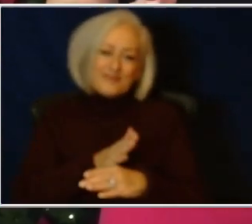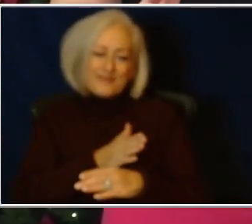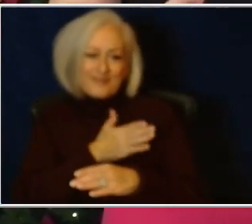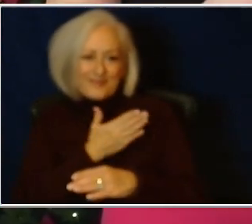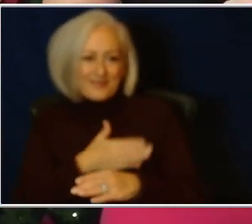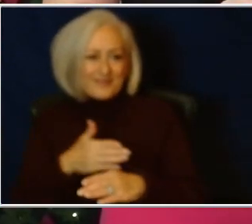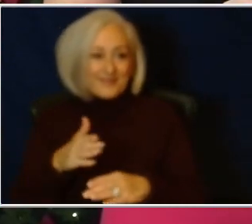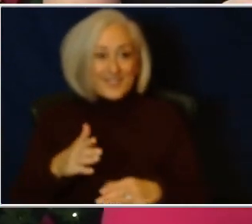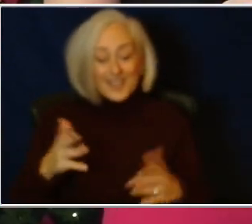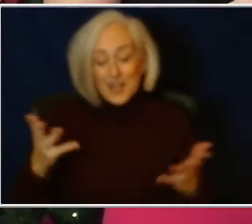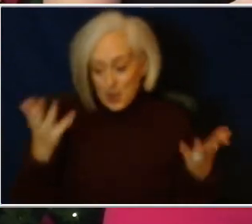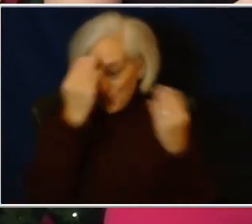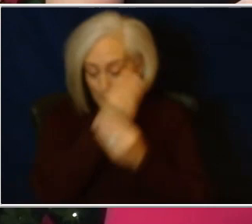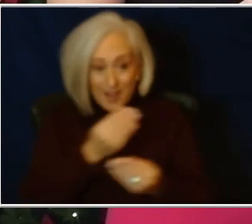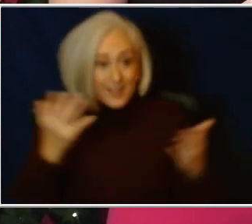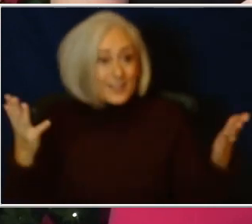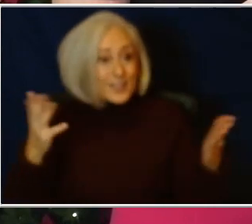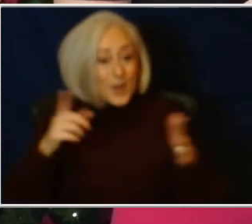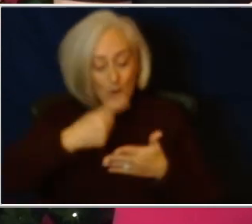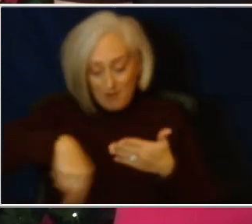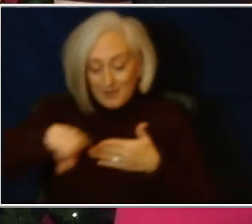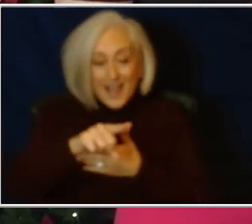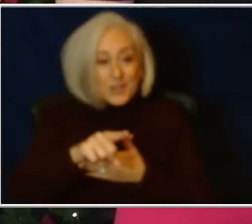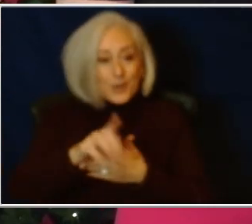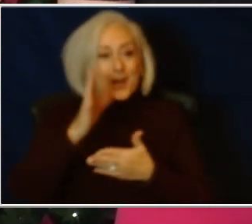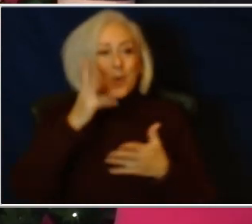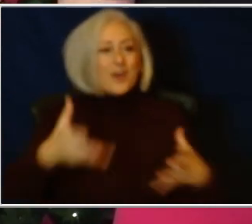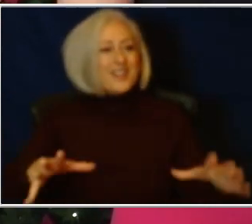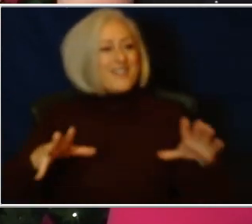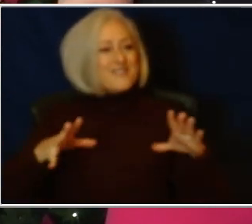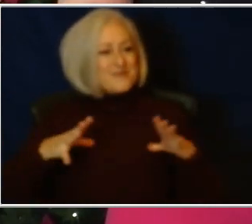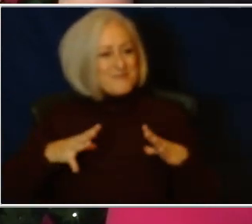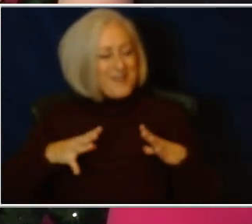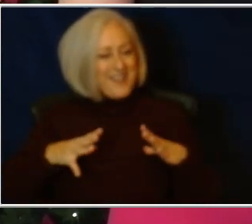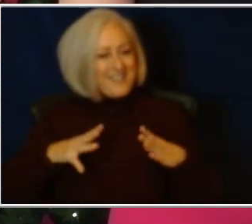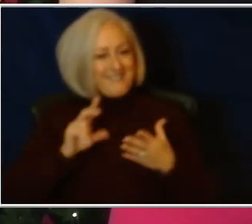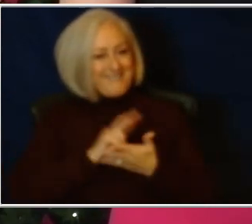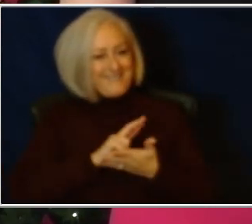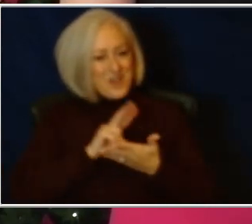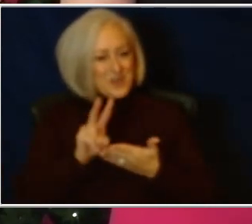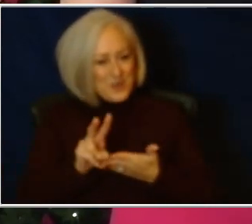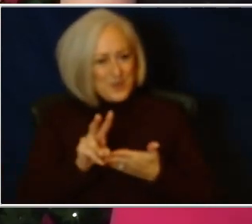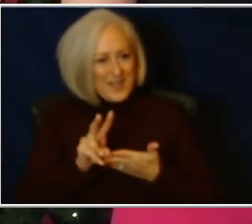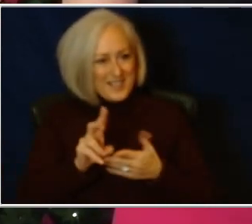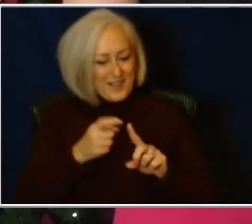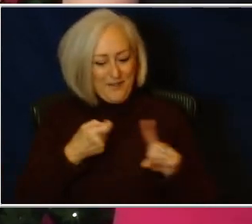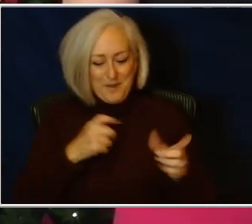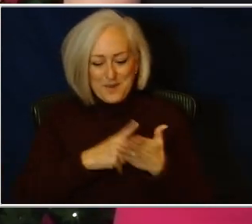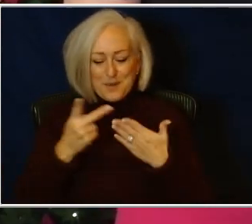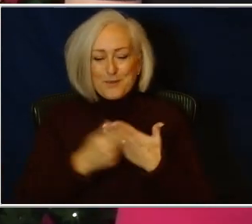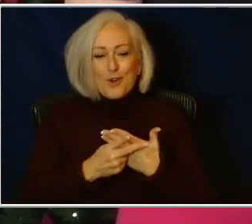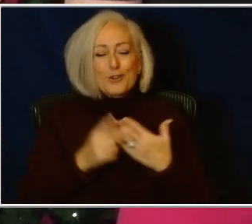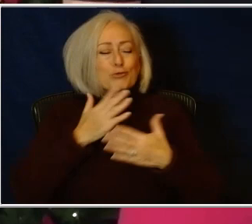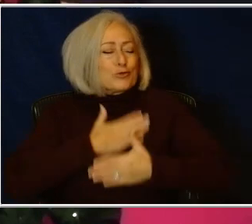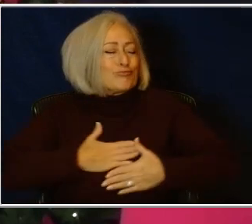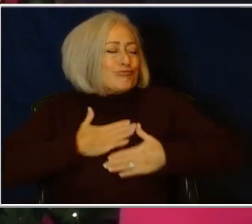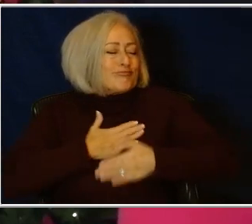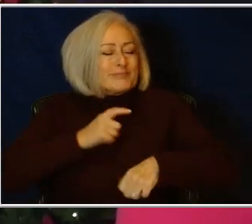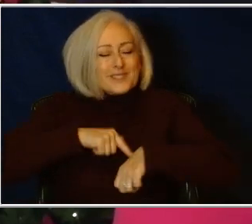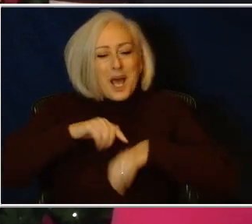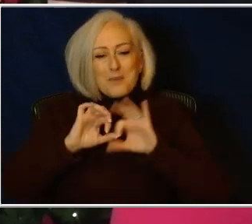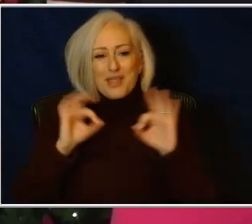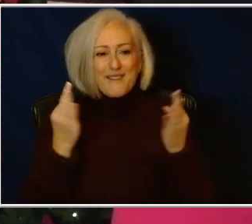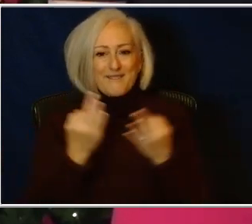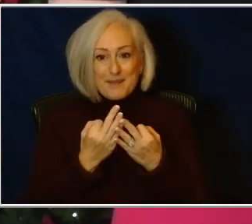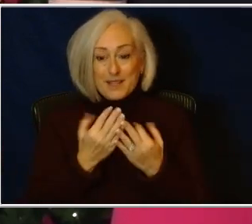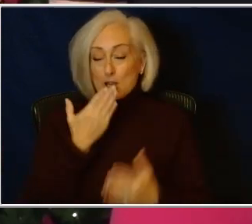We want to let you know that starting next week, we will be taking a couple of weeks off from our program so that we can spend some time with our families. The good news